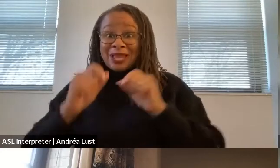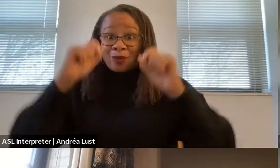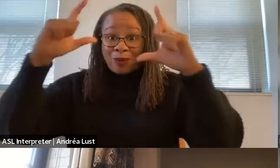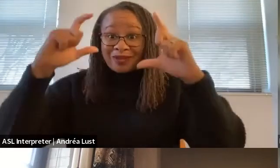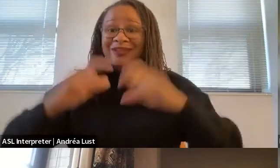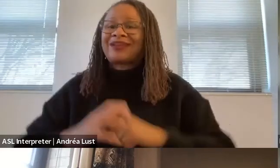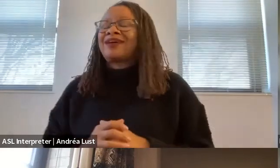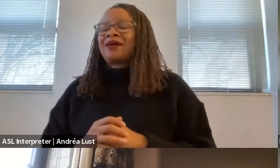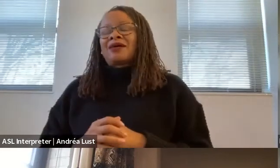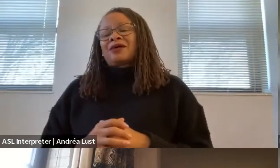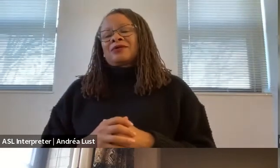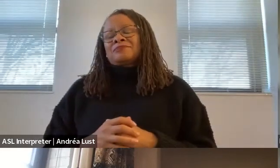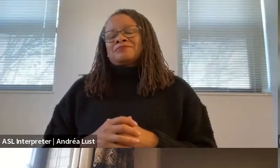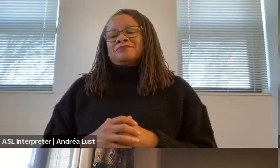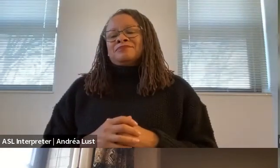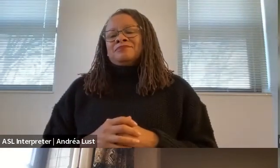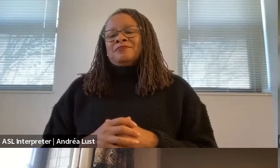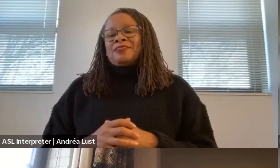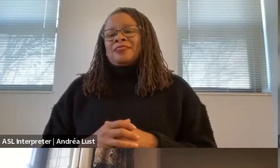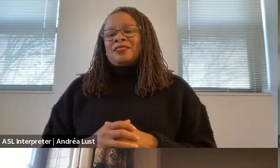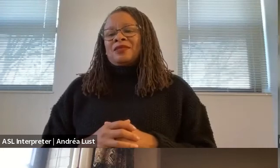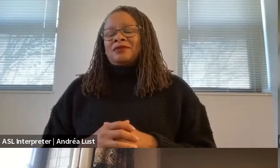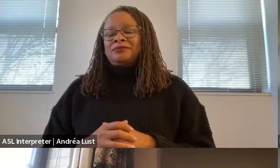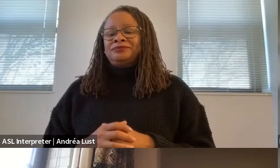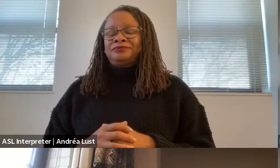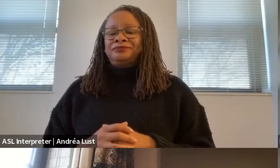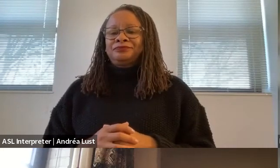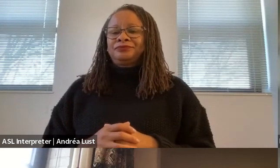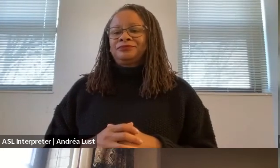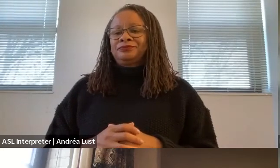going. And she, I don't know, it was